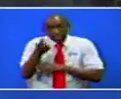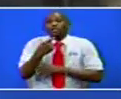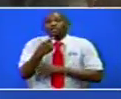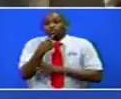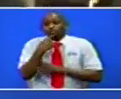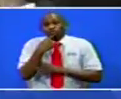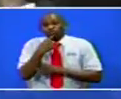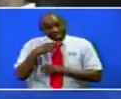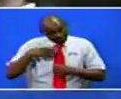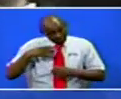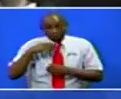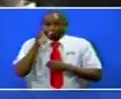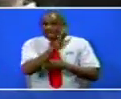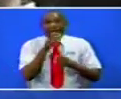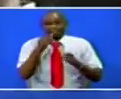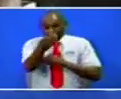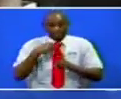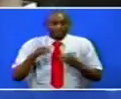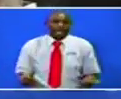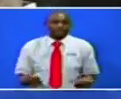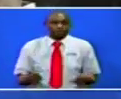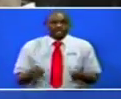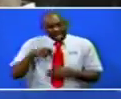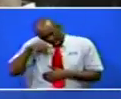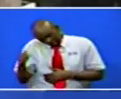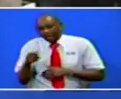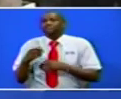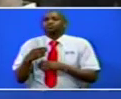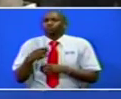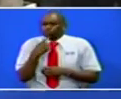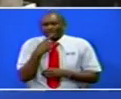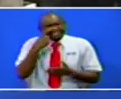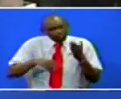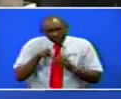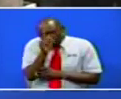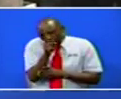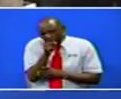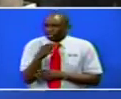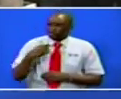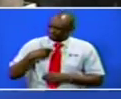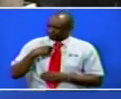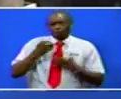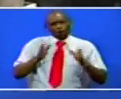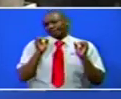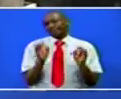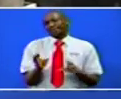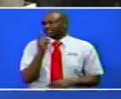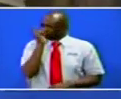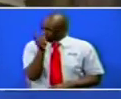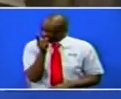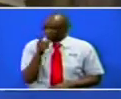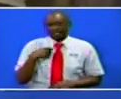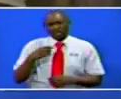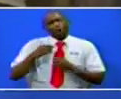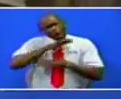had not released theirs turkana warriors on the other hand accused the pokot warrior of insincerity noting that he had not